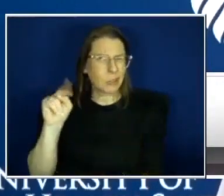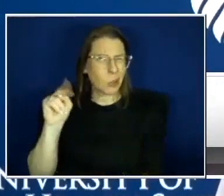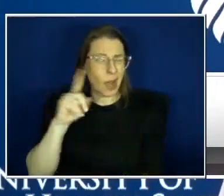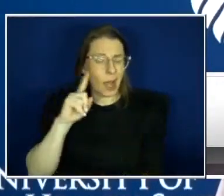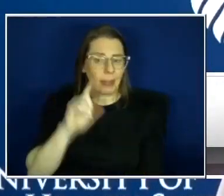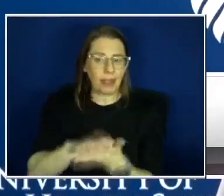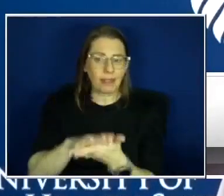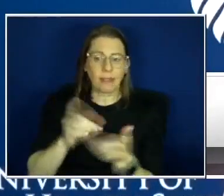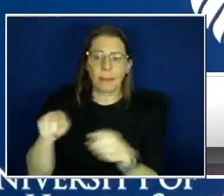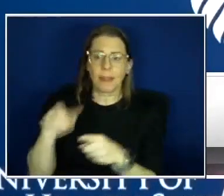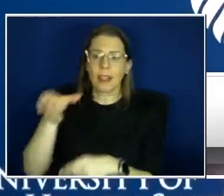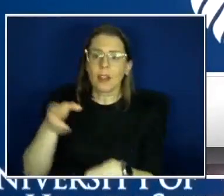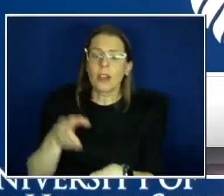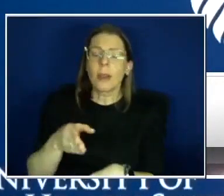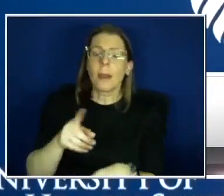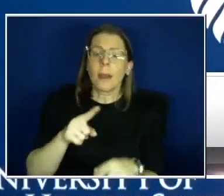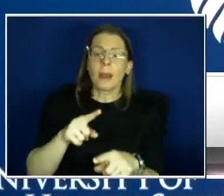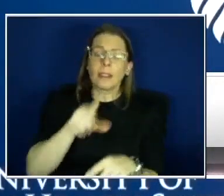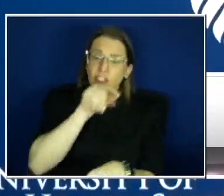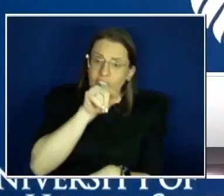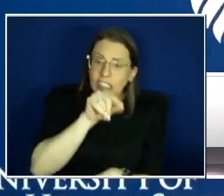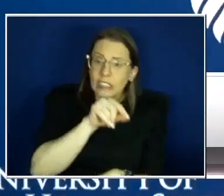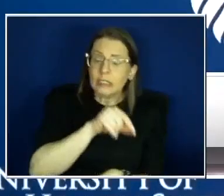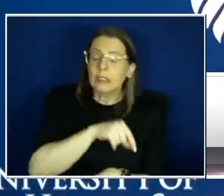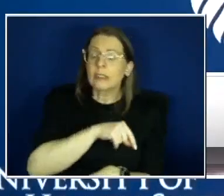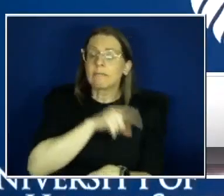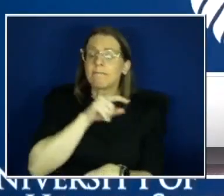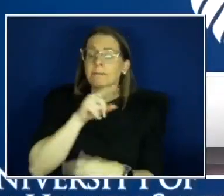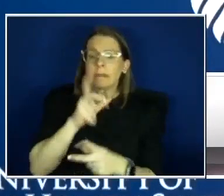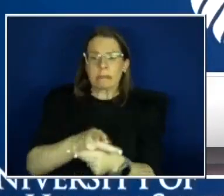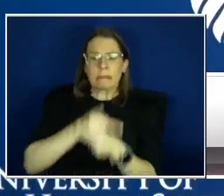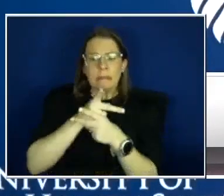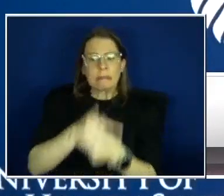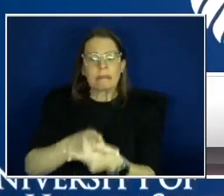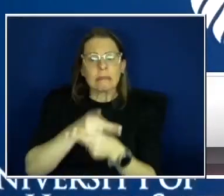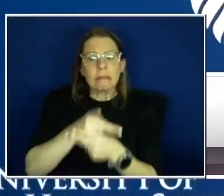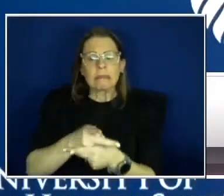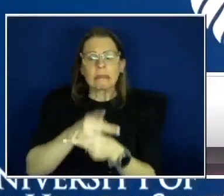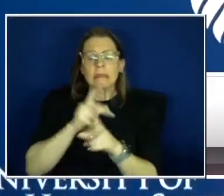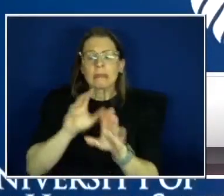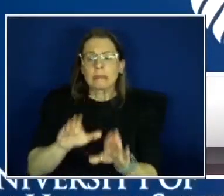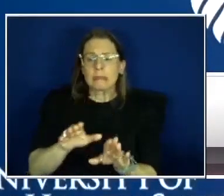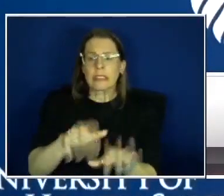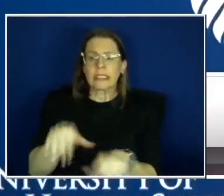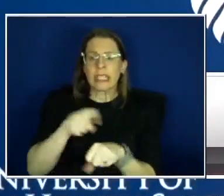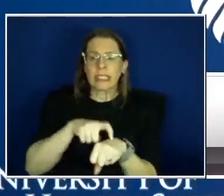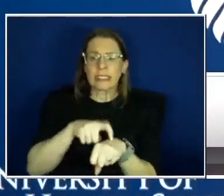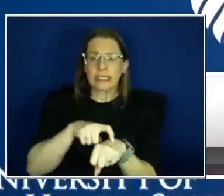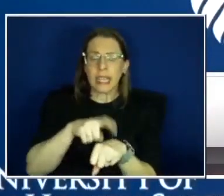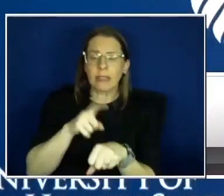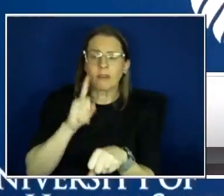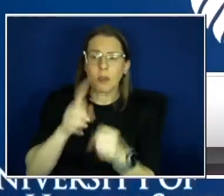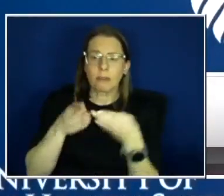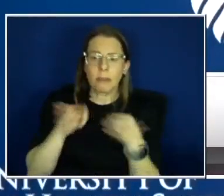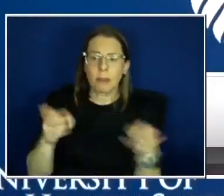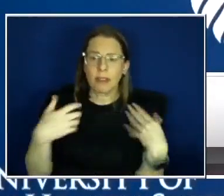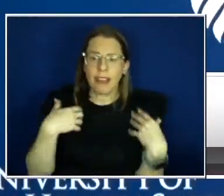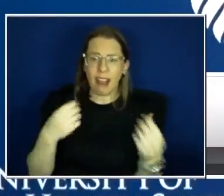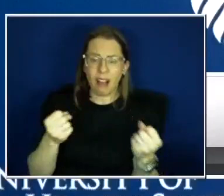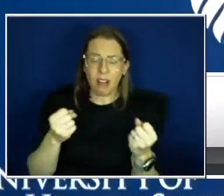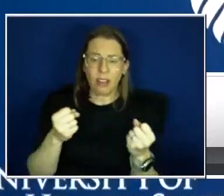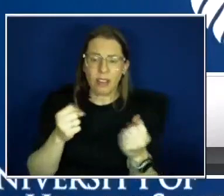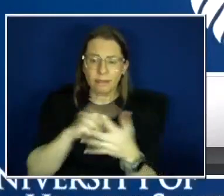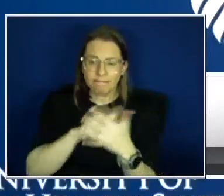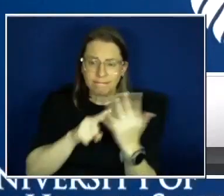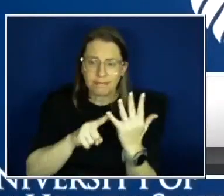with livestock or chickens, be very careful. You know, take those time to do those public health measures that Dr. Stites always talks